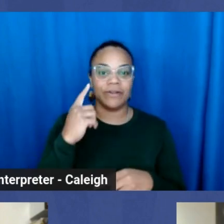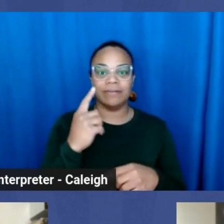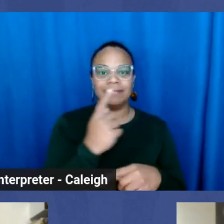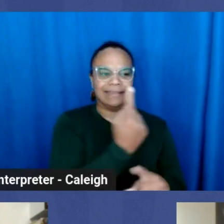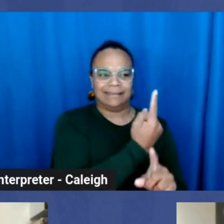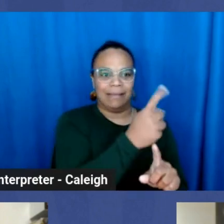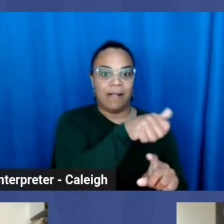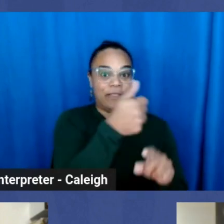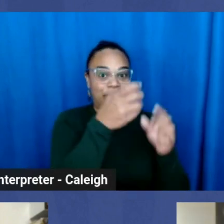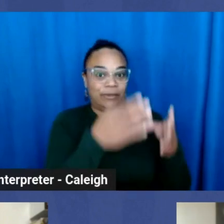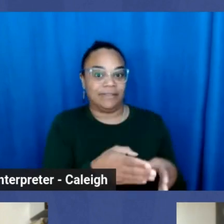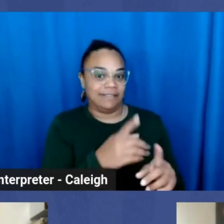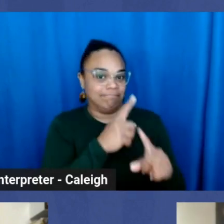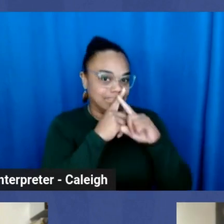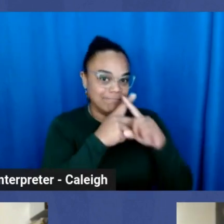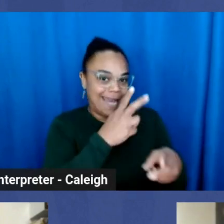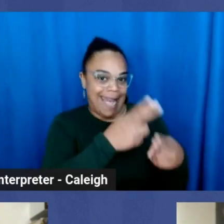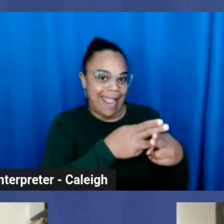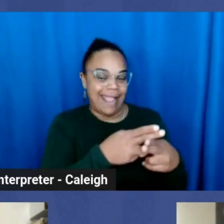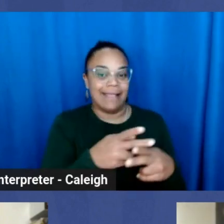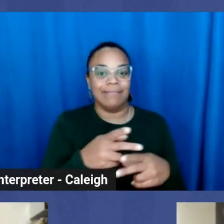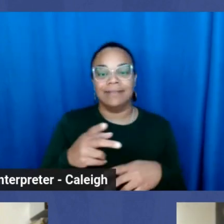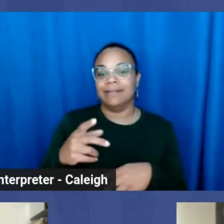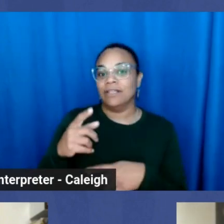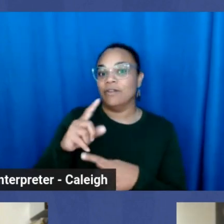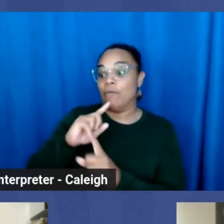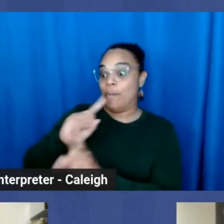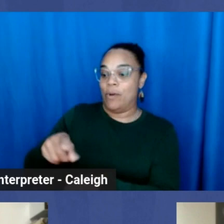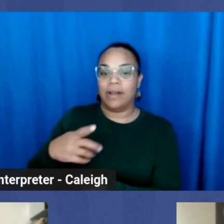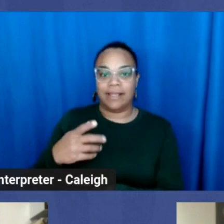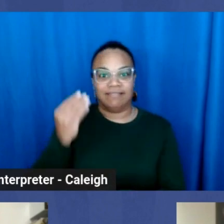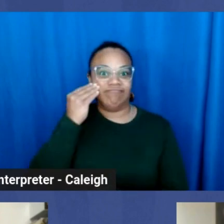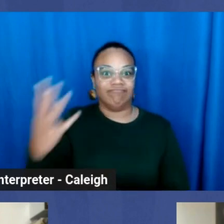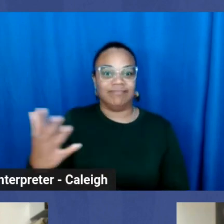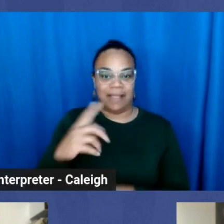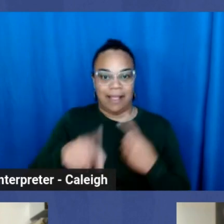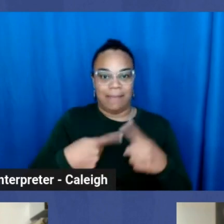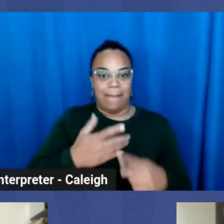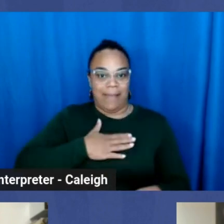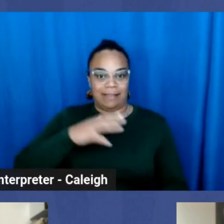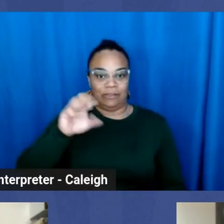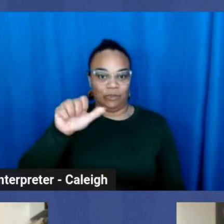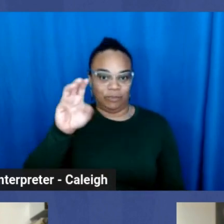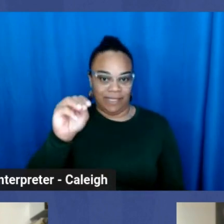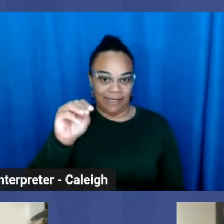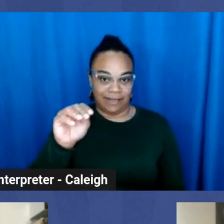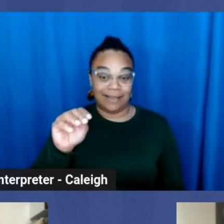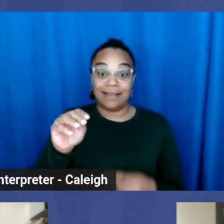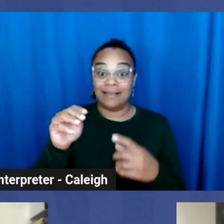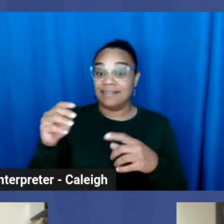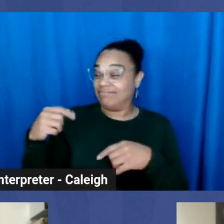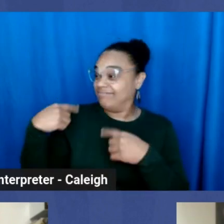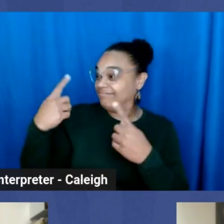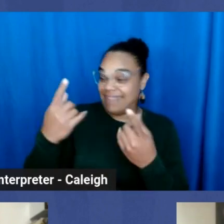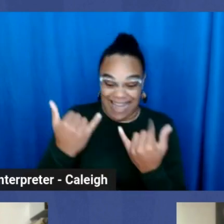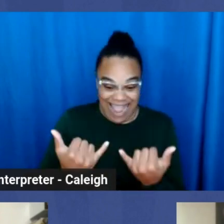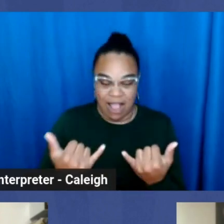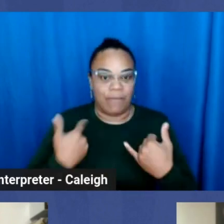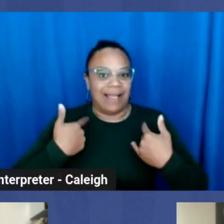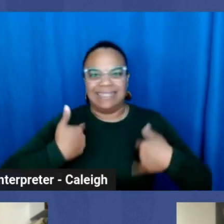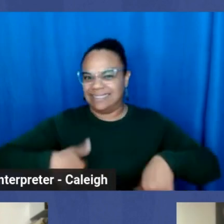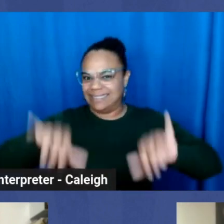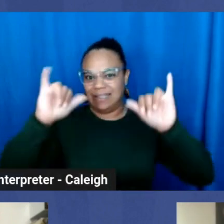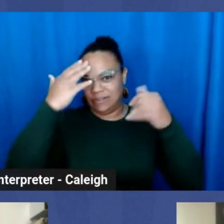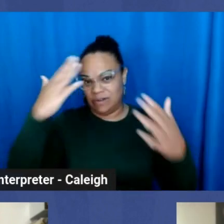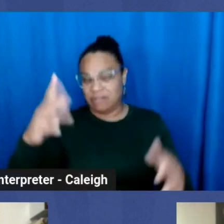reported my social media. And to this day, I don't know if that was all a facade or if one of my classmates